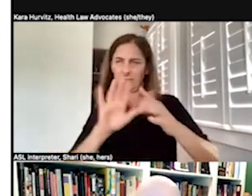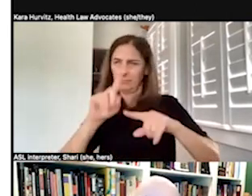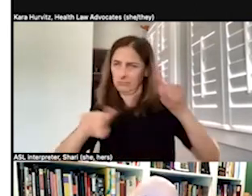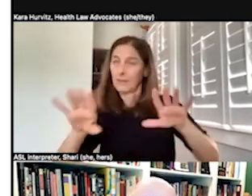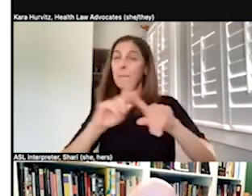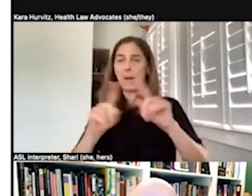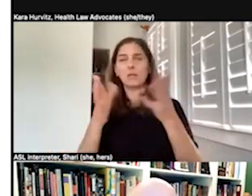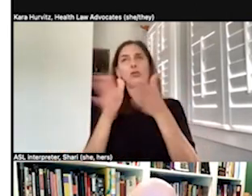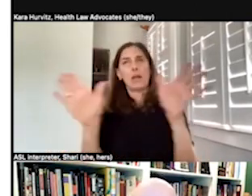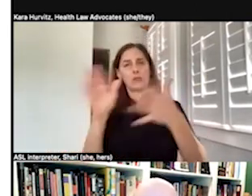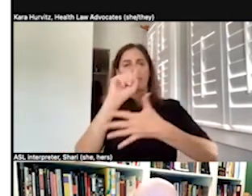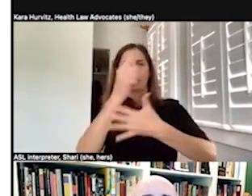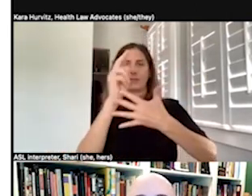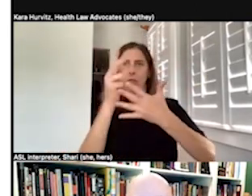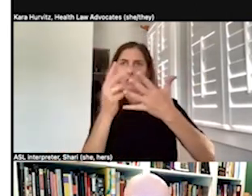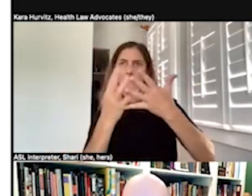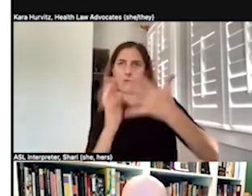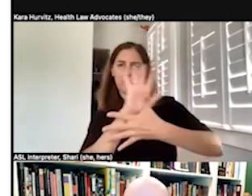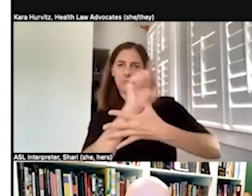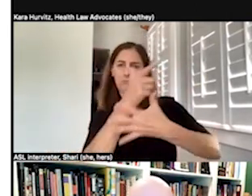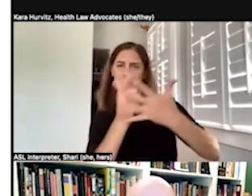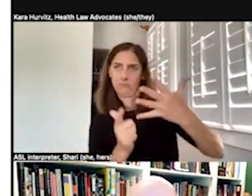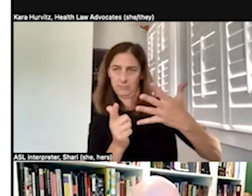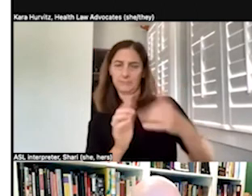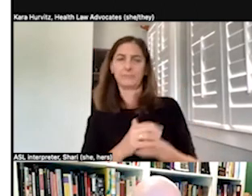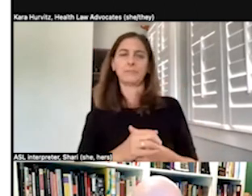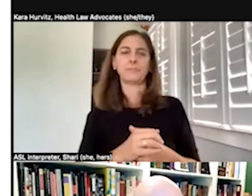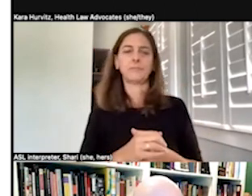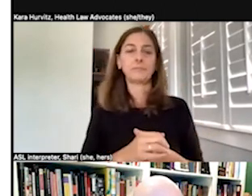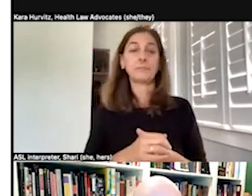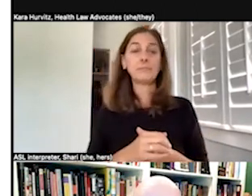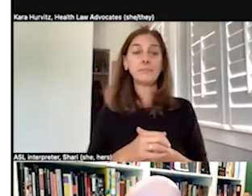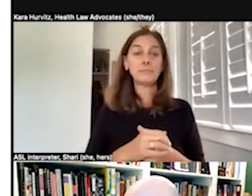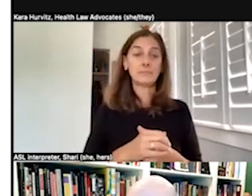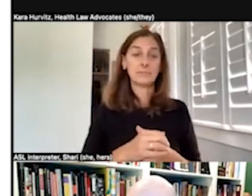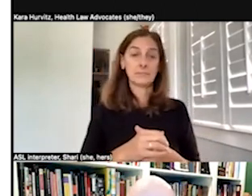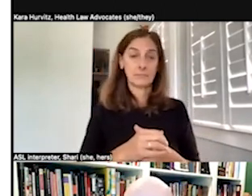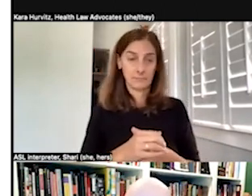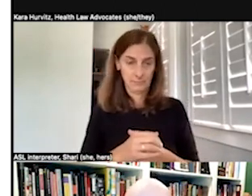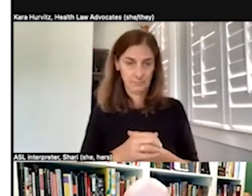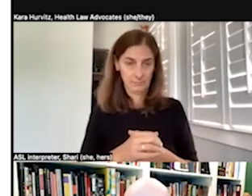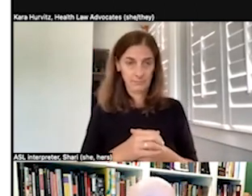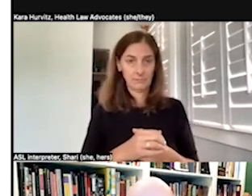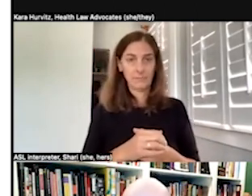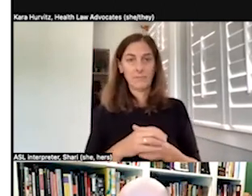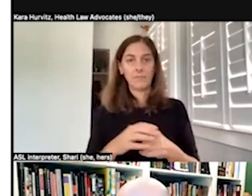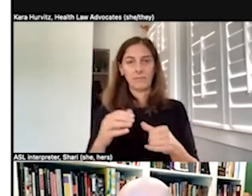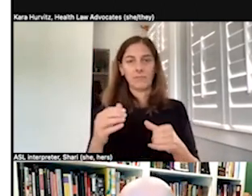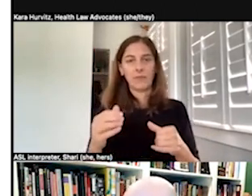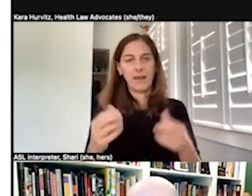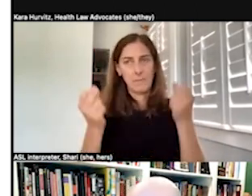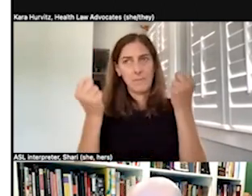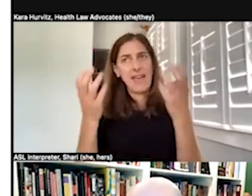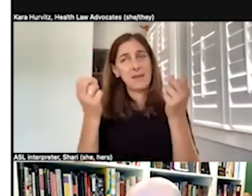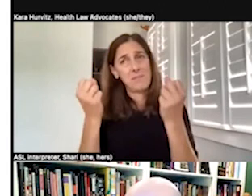steps, there are so many legal documents that can be around that needed change for